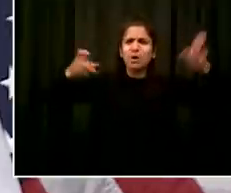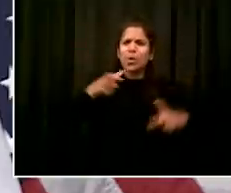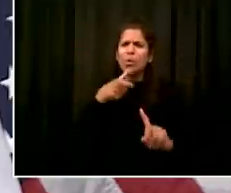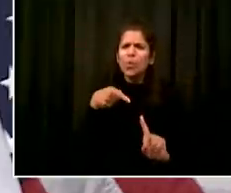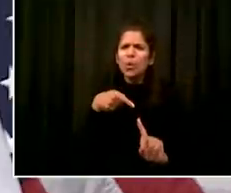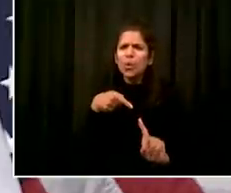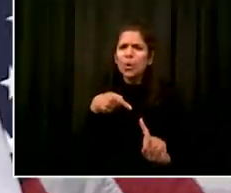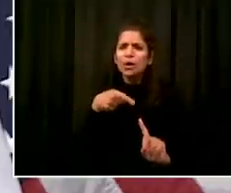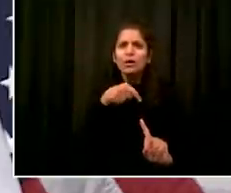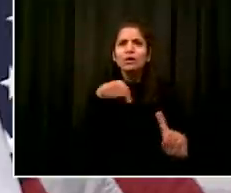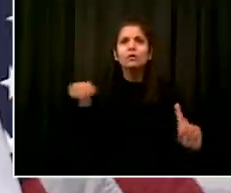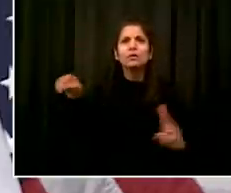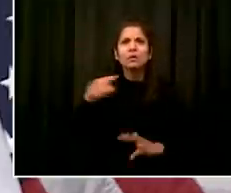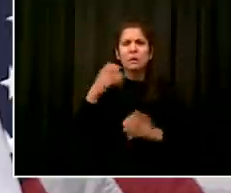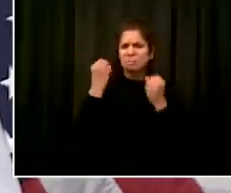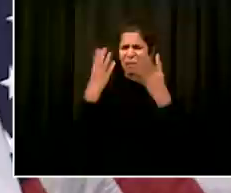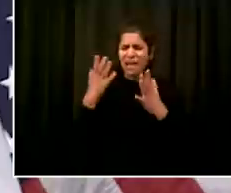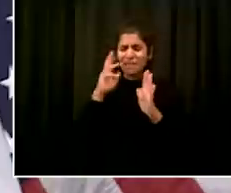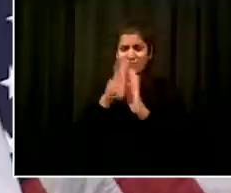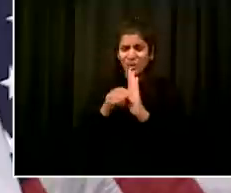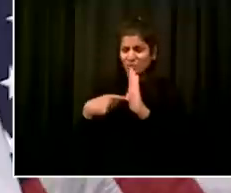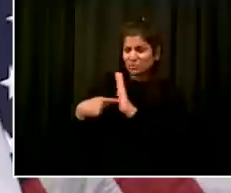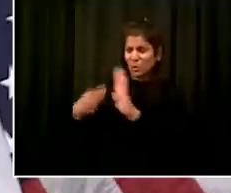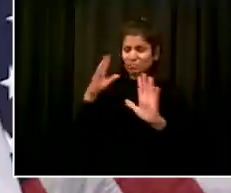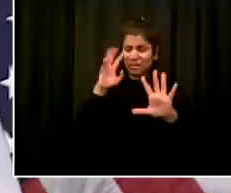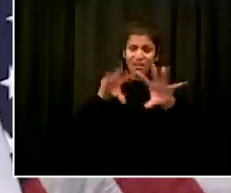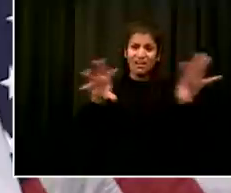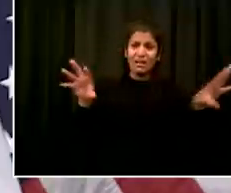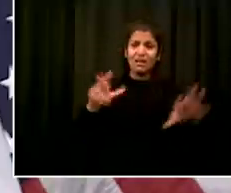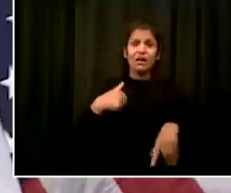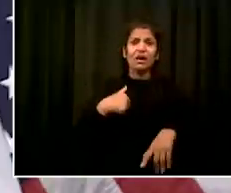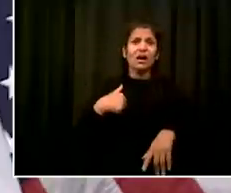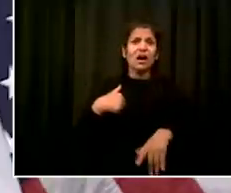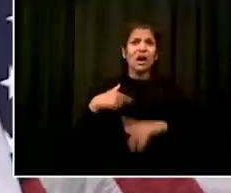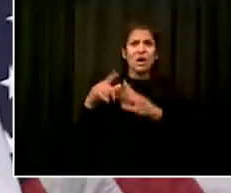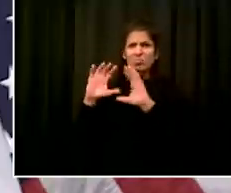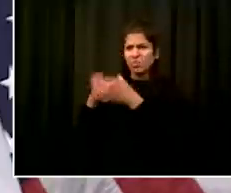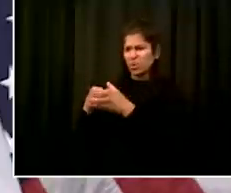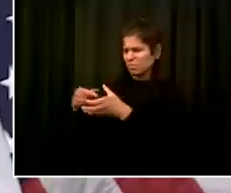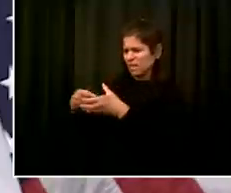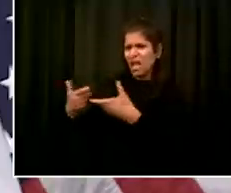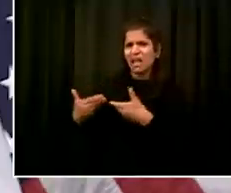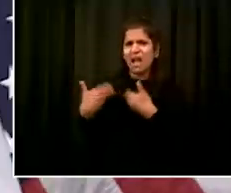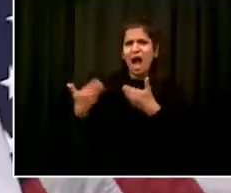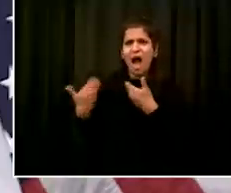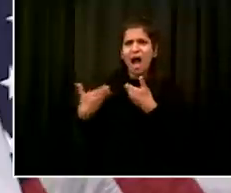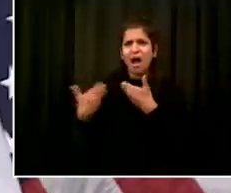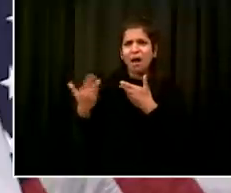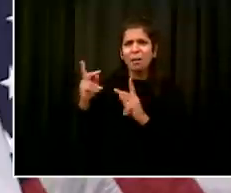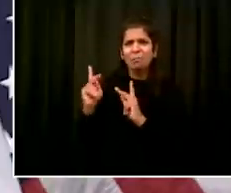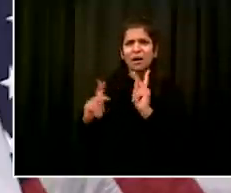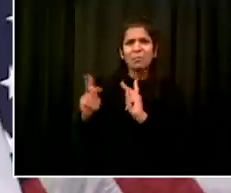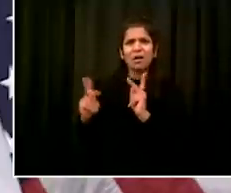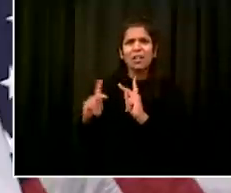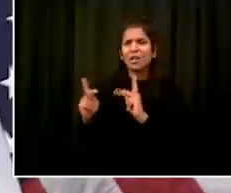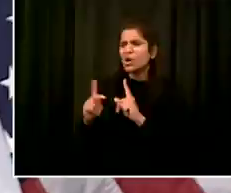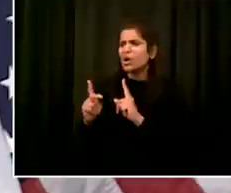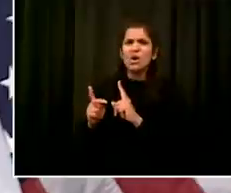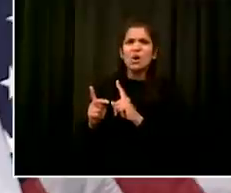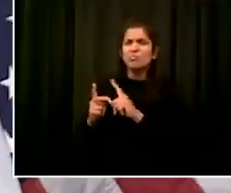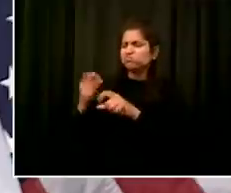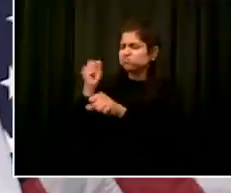groups of young people. And I want to know what happened to the work that the NYPD was supposed to be doing to engage with young